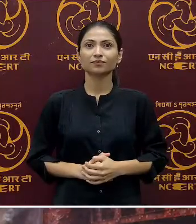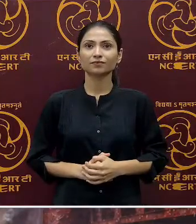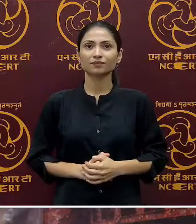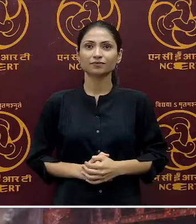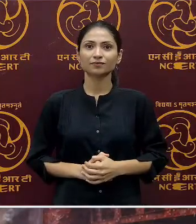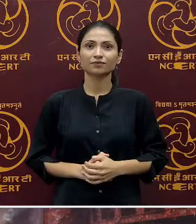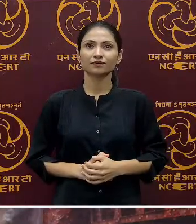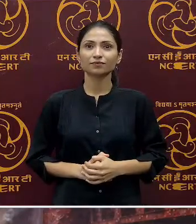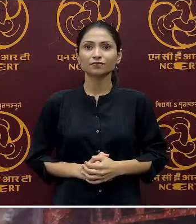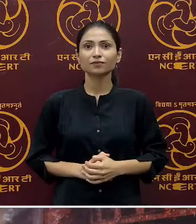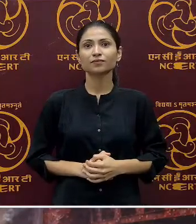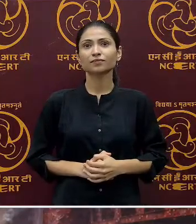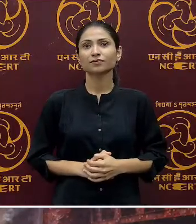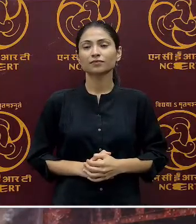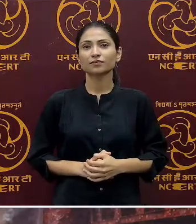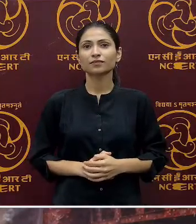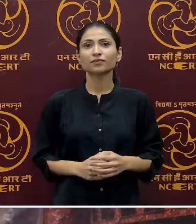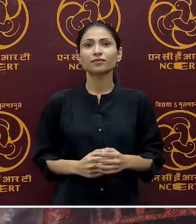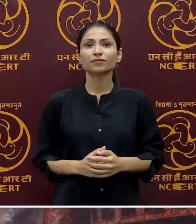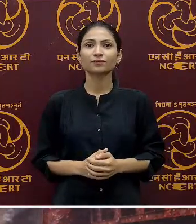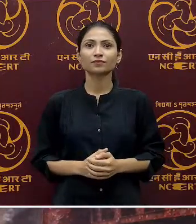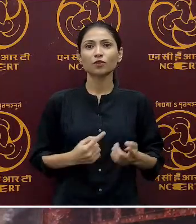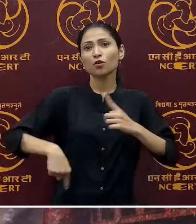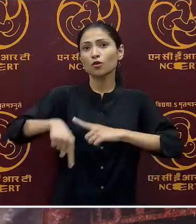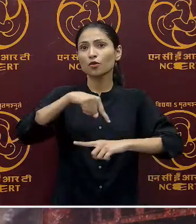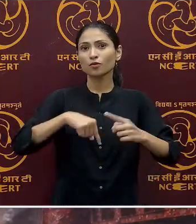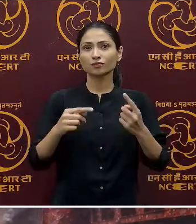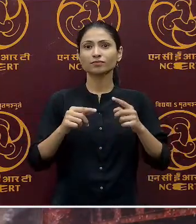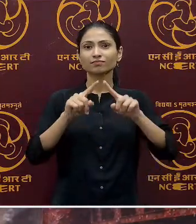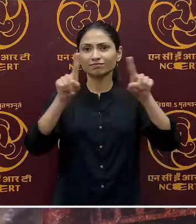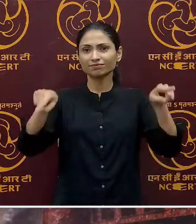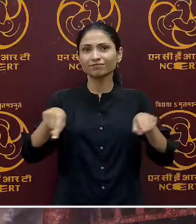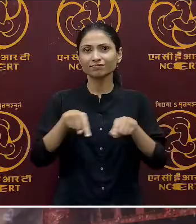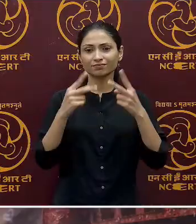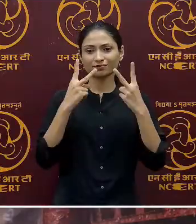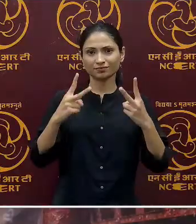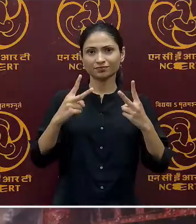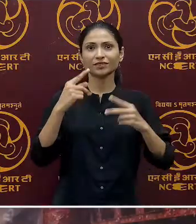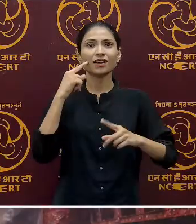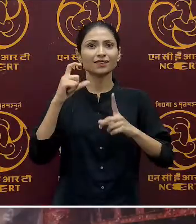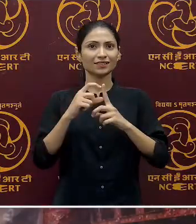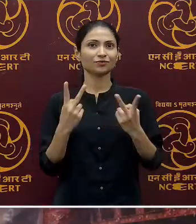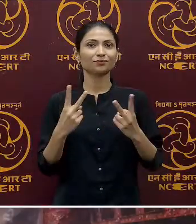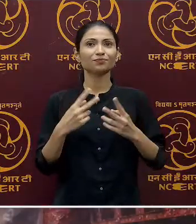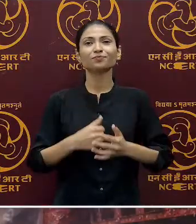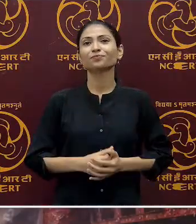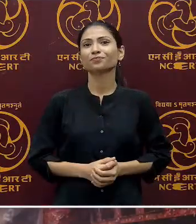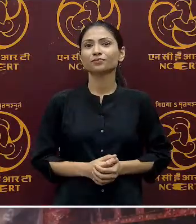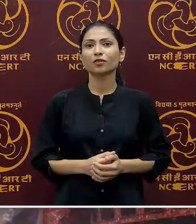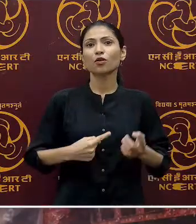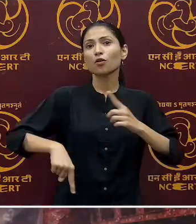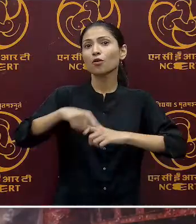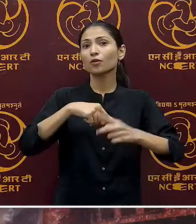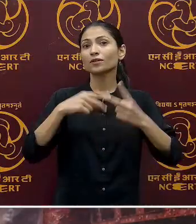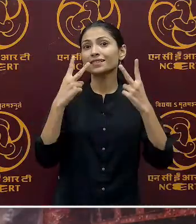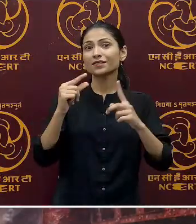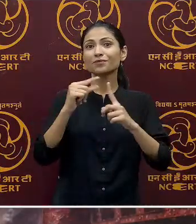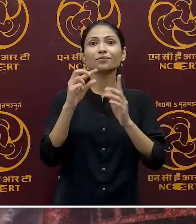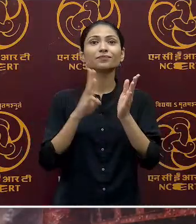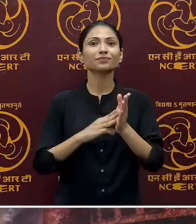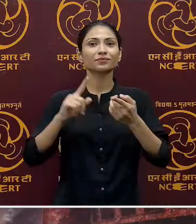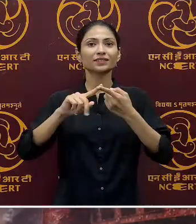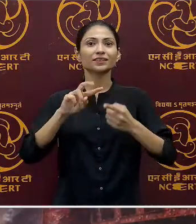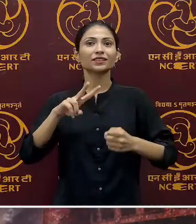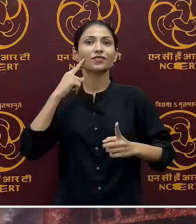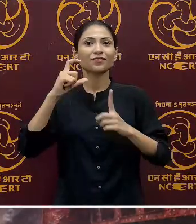diksha.training@ciet.nic.in. You can see the email ID on your screens as well. At this moment, you're watching us on PM eVidya channel number 6 to channel